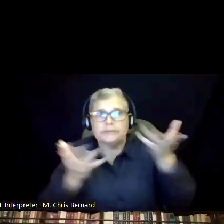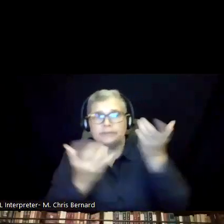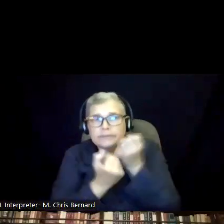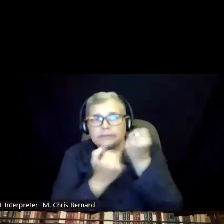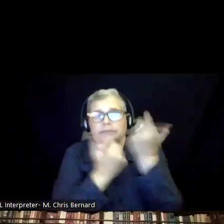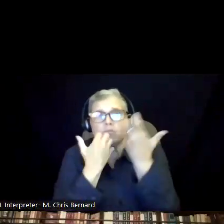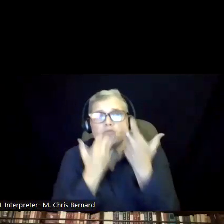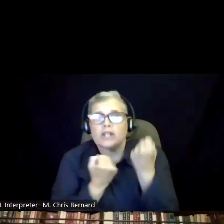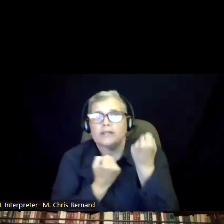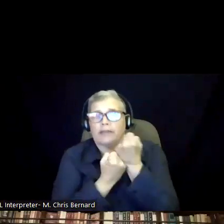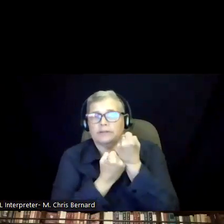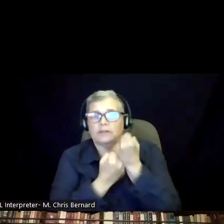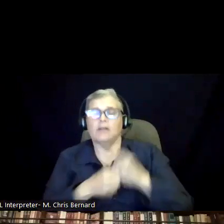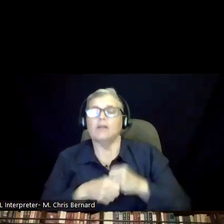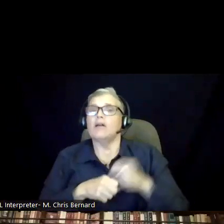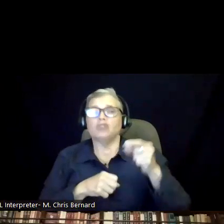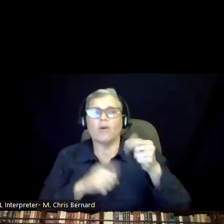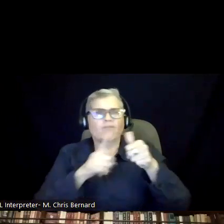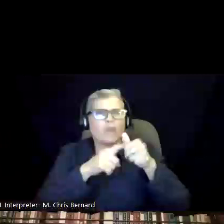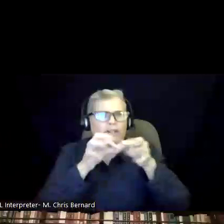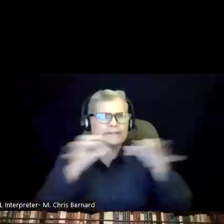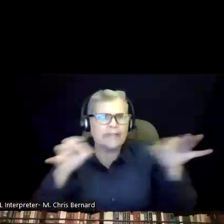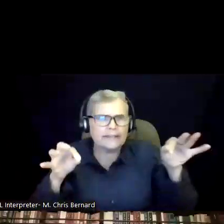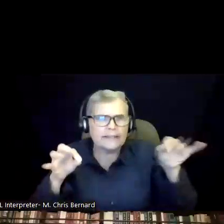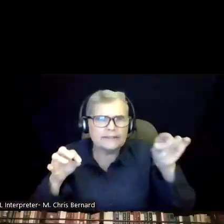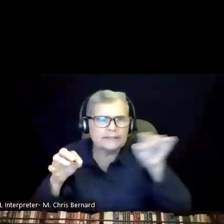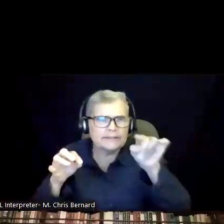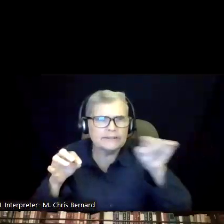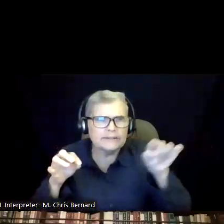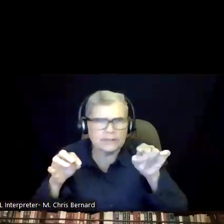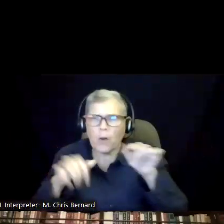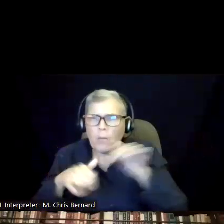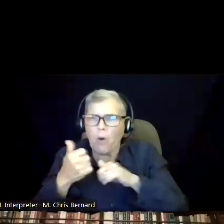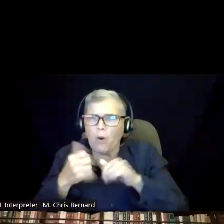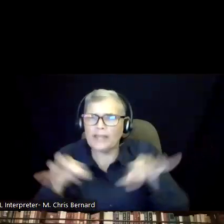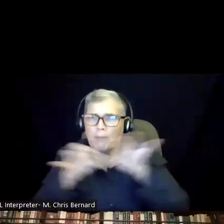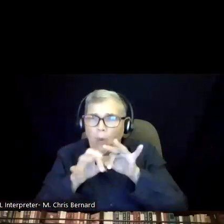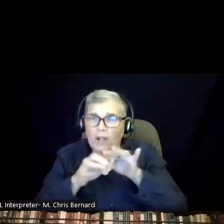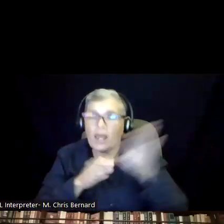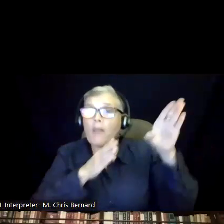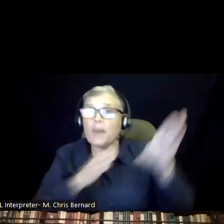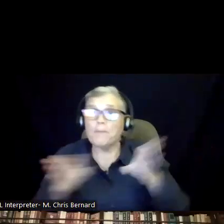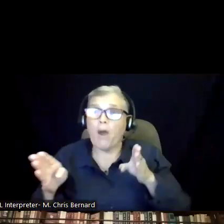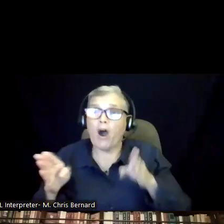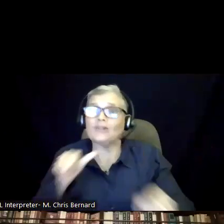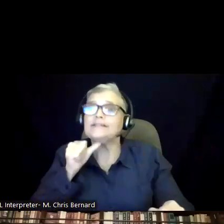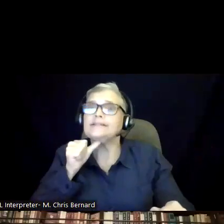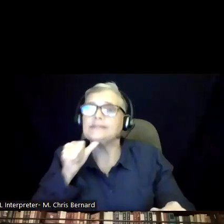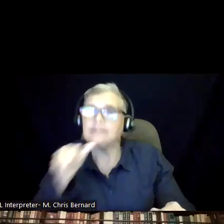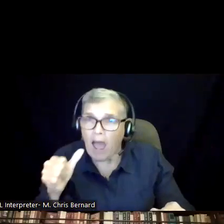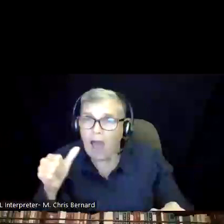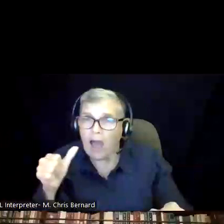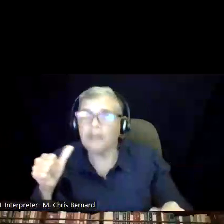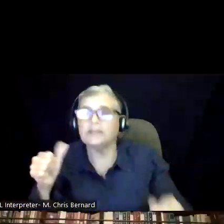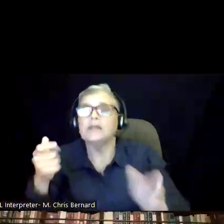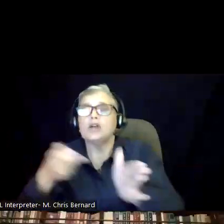not, the first sentence there I think is, again, the most important to note. The model's not prescriptive, it's